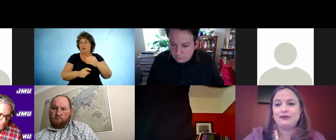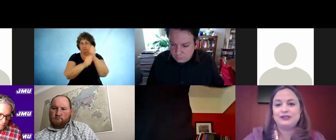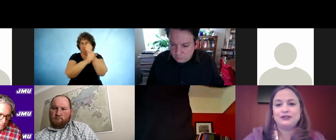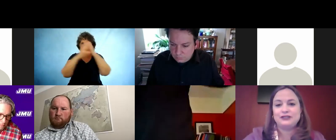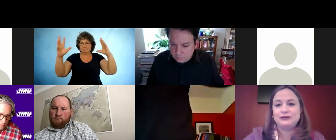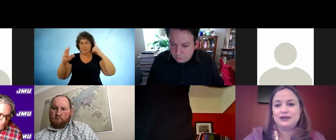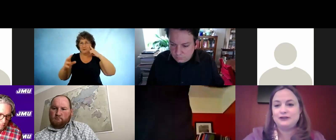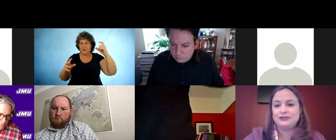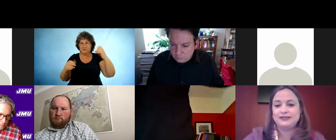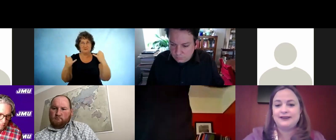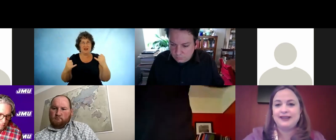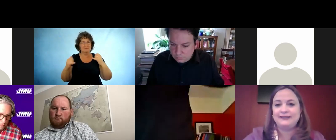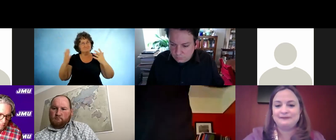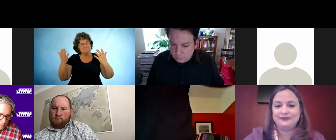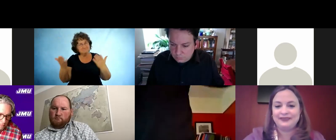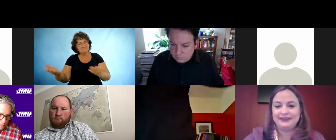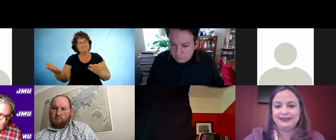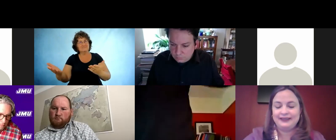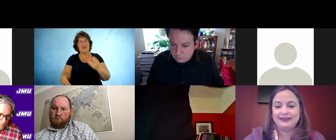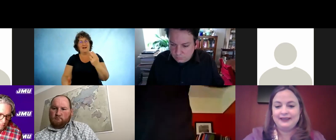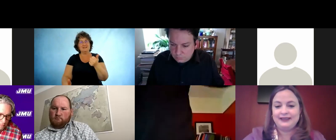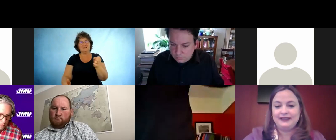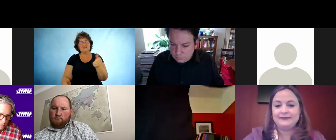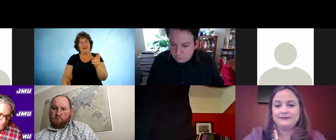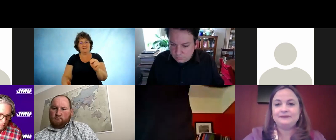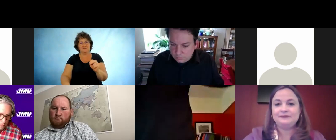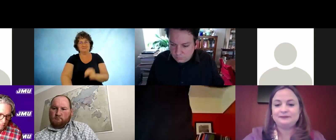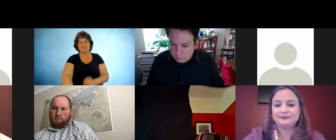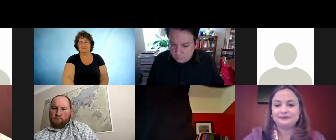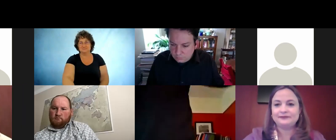my pleasure to introduce Hassan.